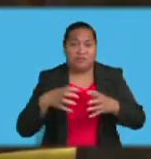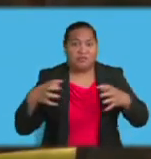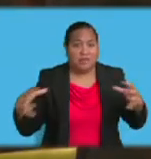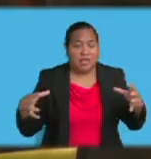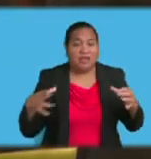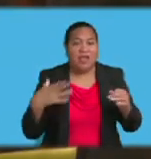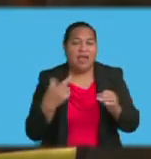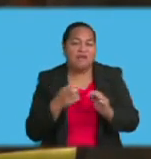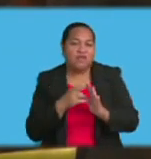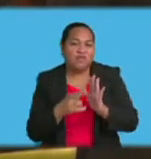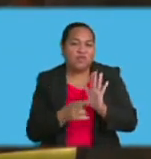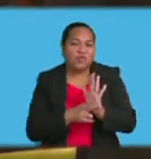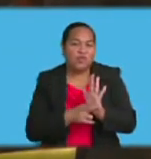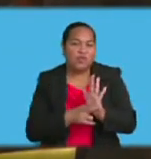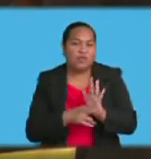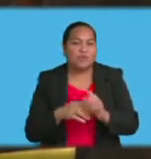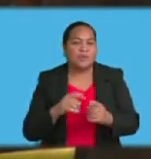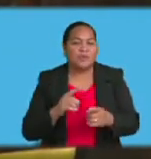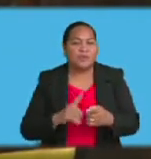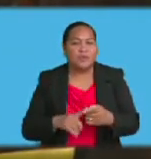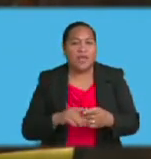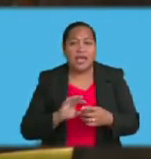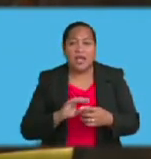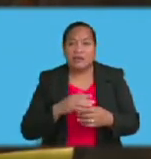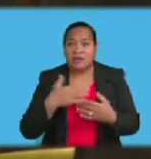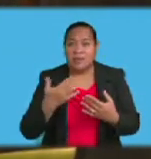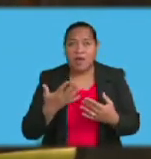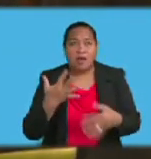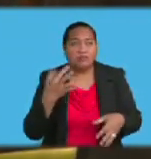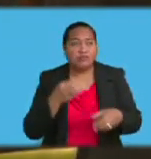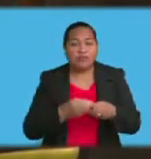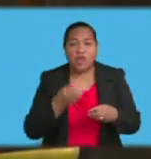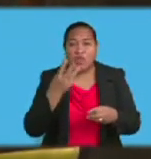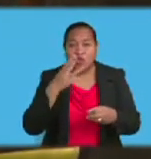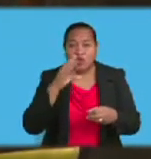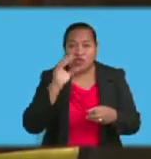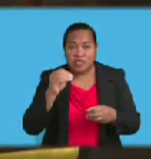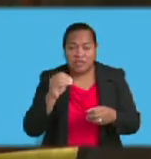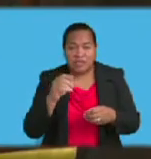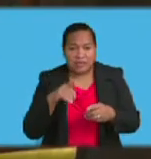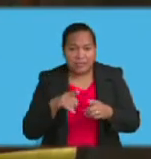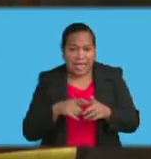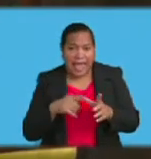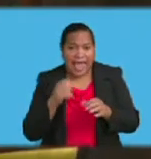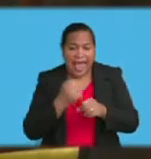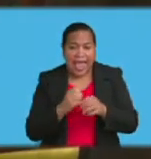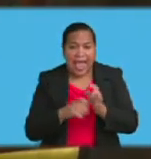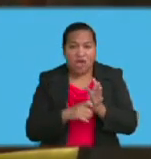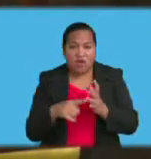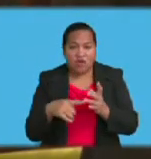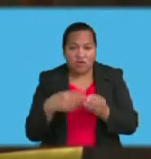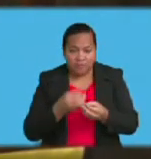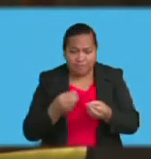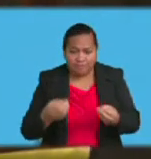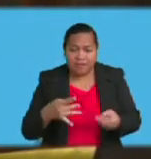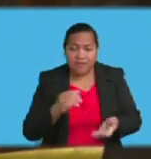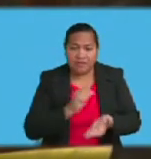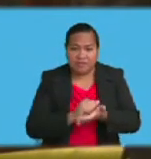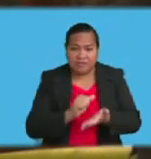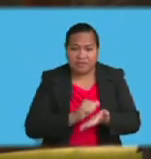and conditions. And up to about 30 Fijian agro-commodities have clear quarantine export